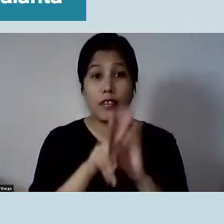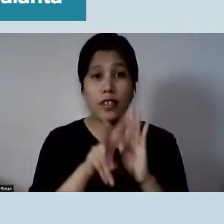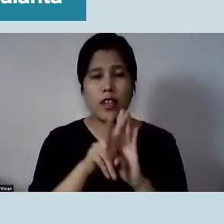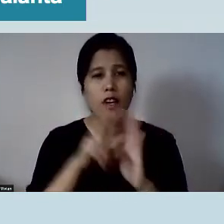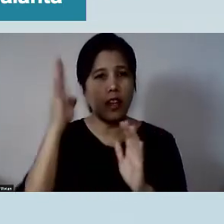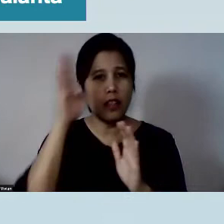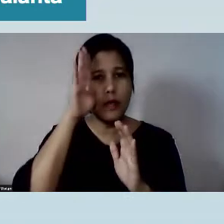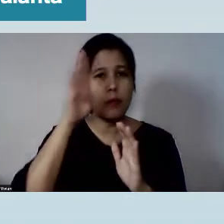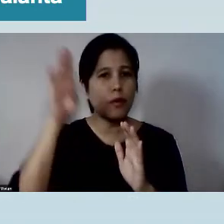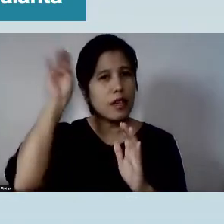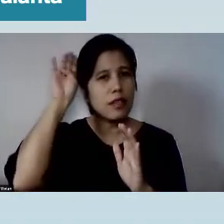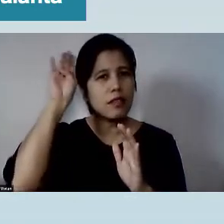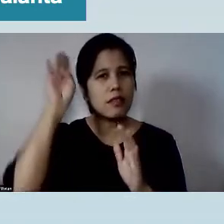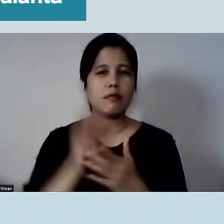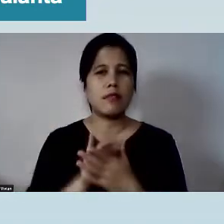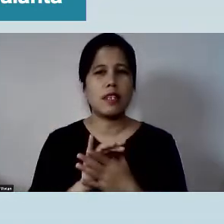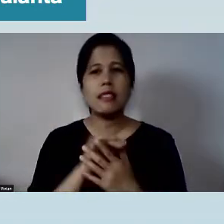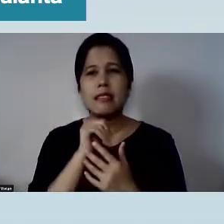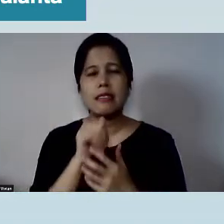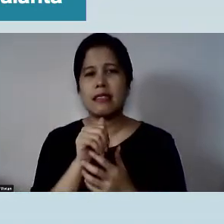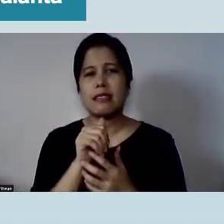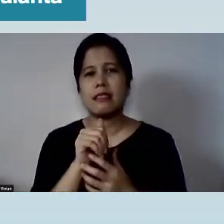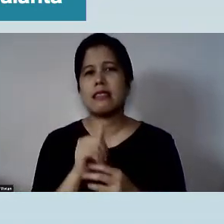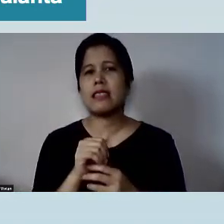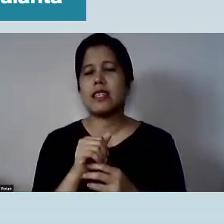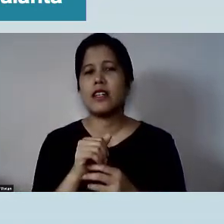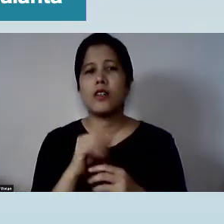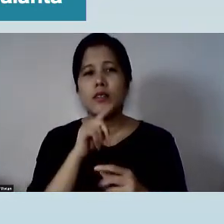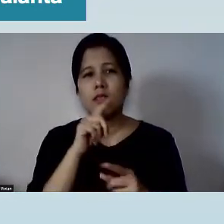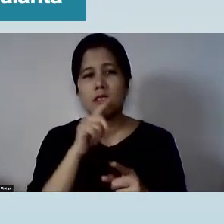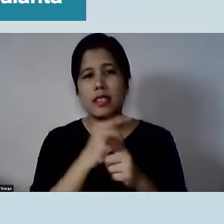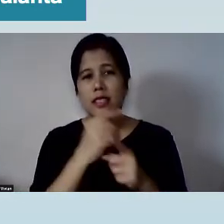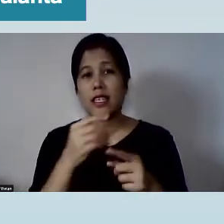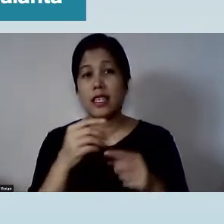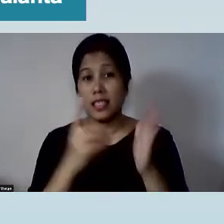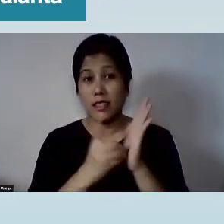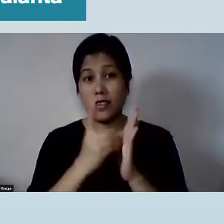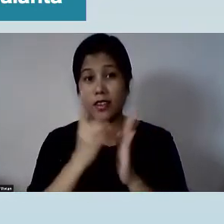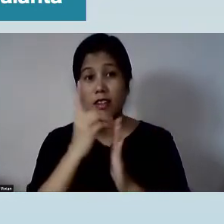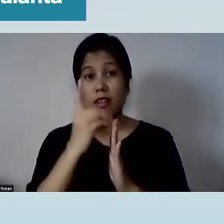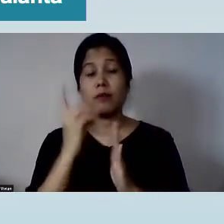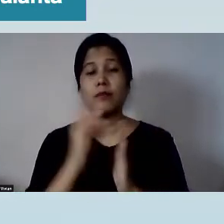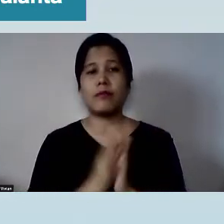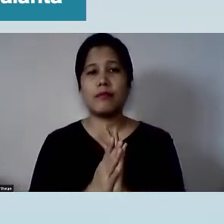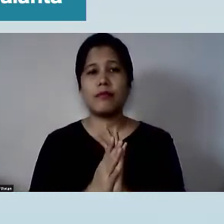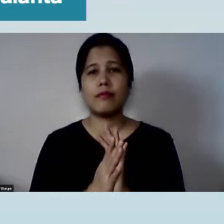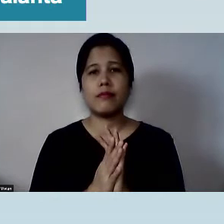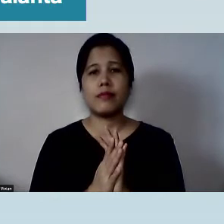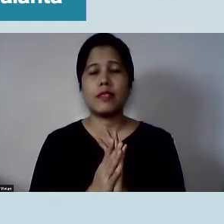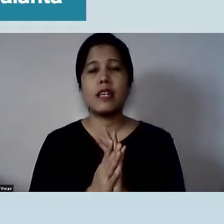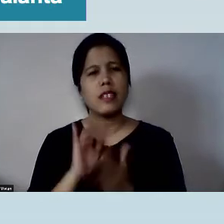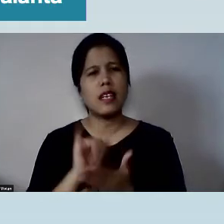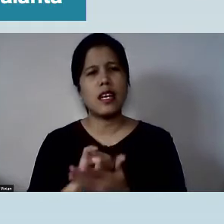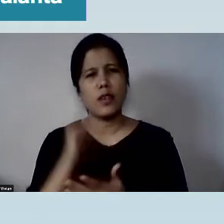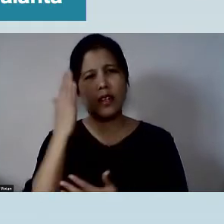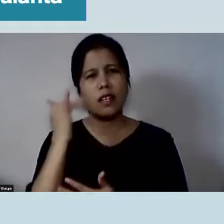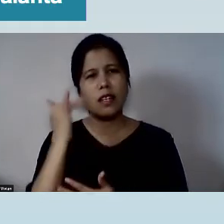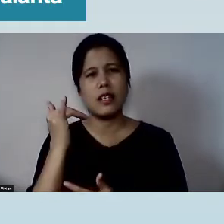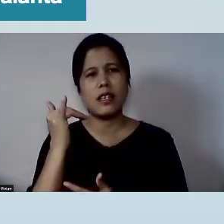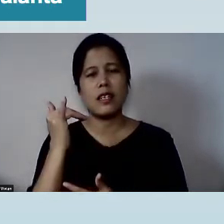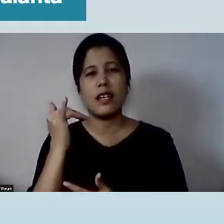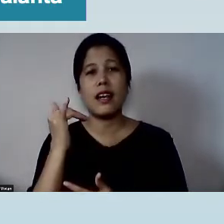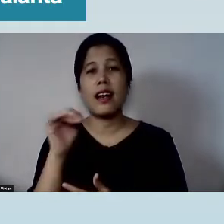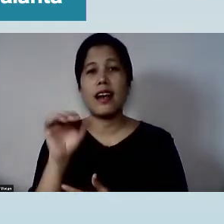young children are not adequately developed to accurately process media or screen images. That is why the American Academy